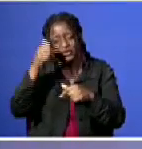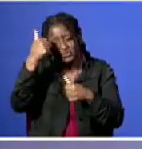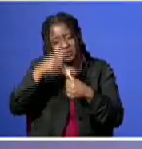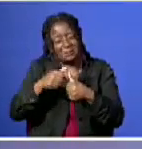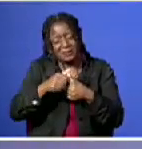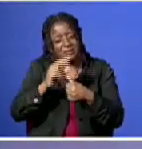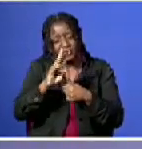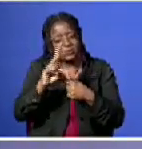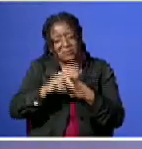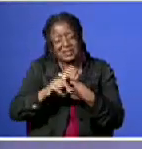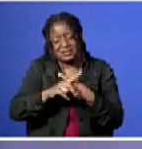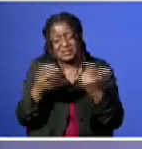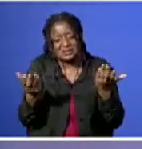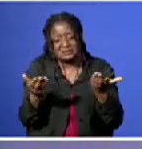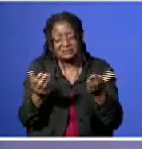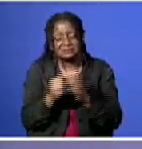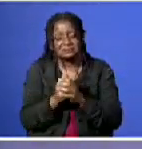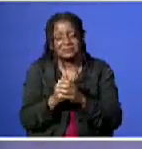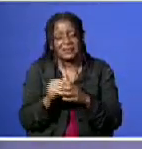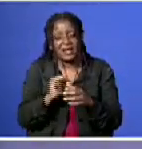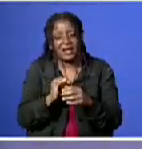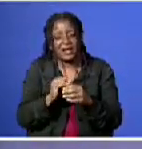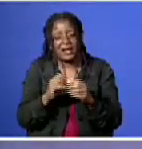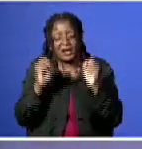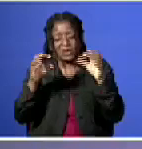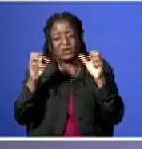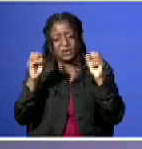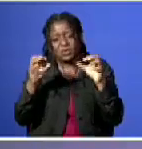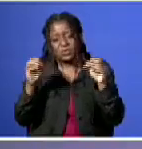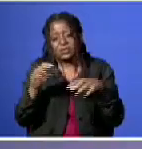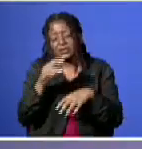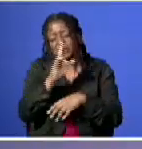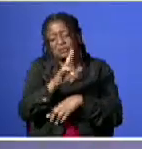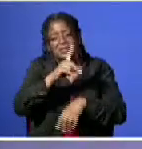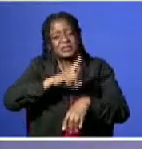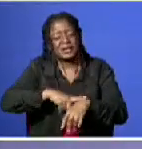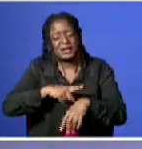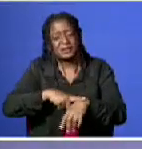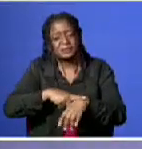out. I called it 3 times.